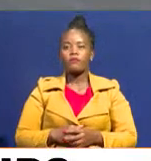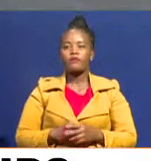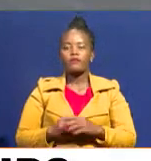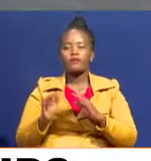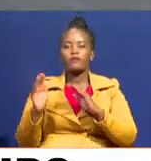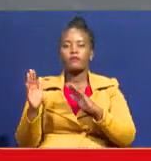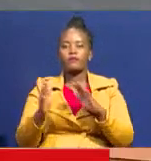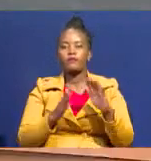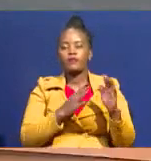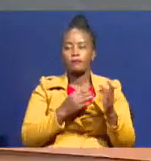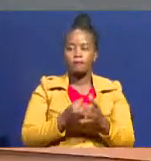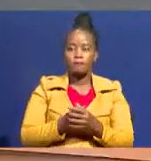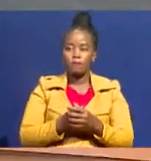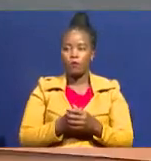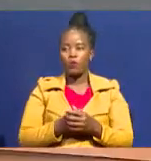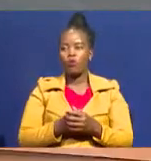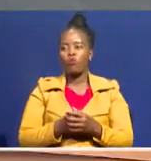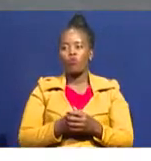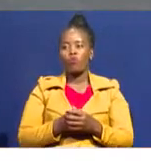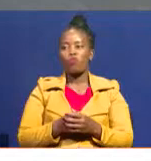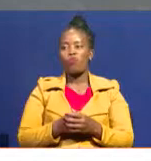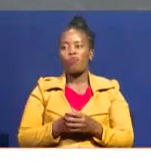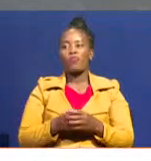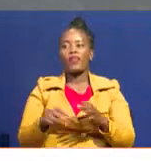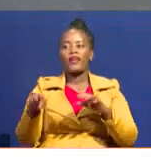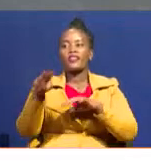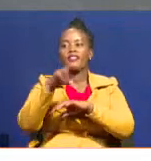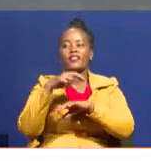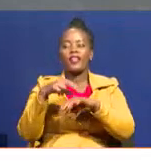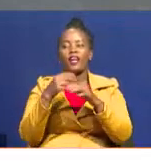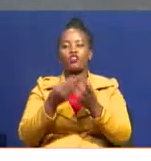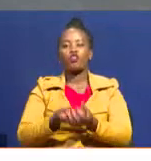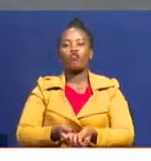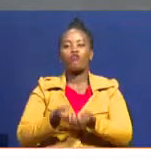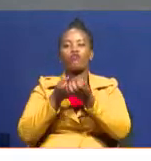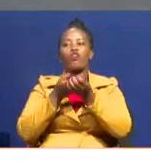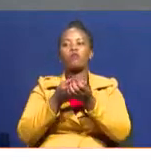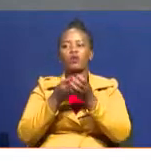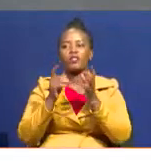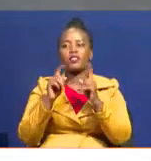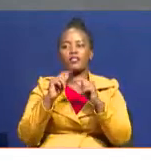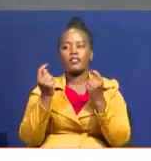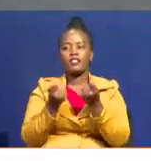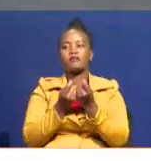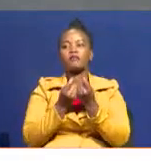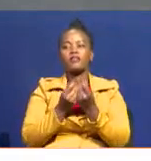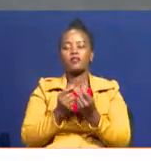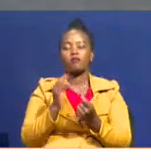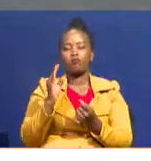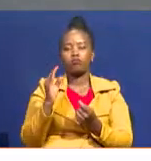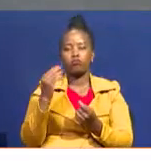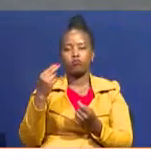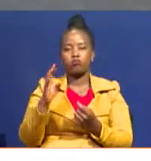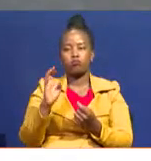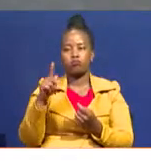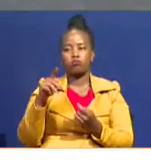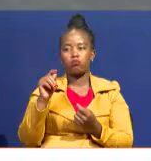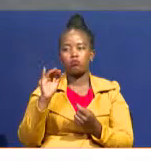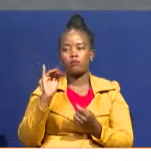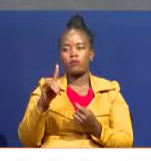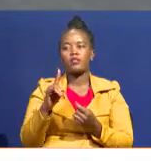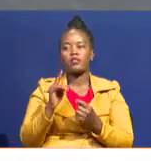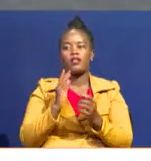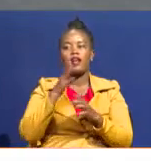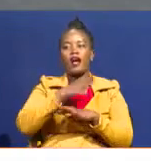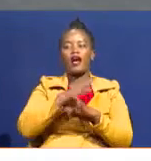Now, reigning national volleyball champions, Cheptil boys handball Kyagudu by three straight sets to advance to the semifinals of the ongoing 21st edition of the FEASSA